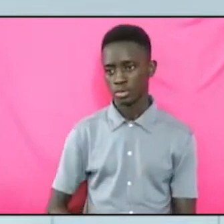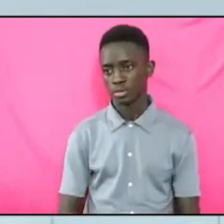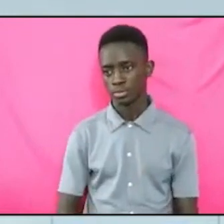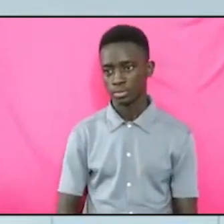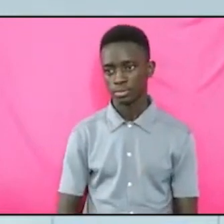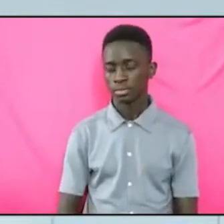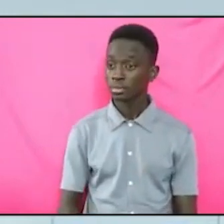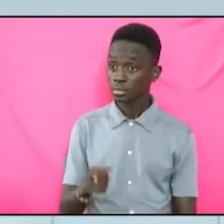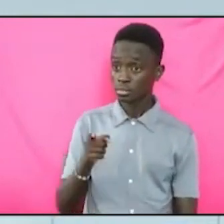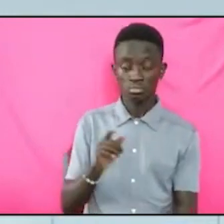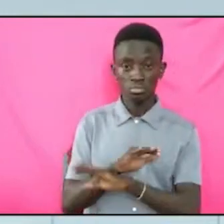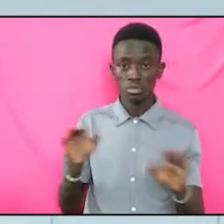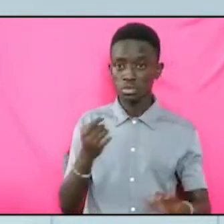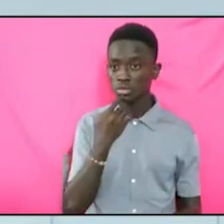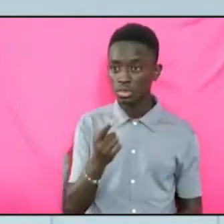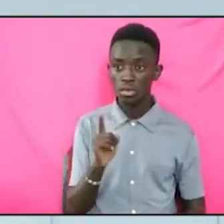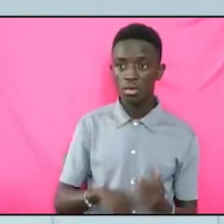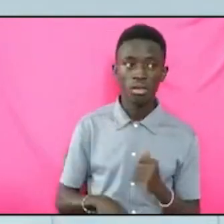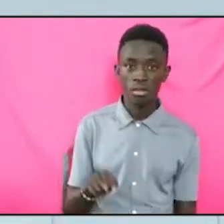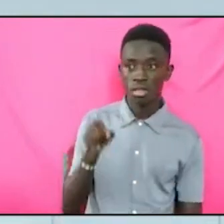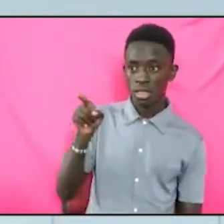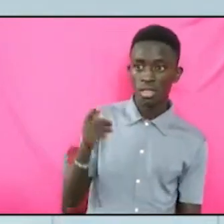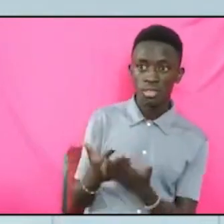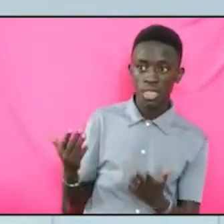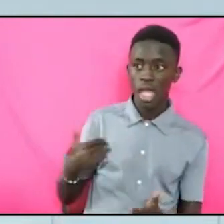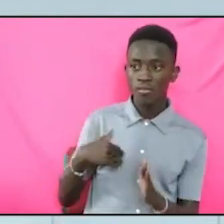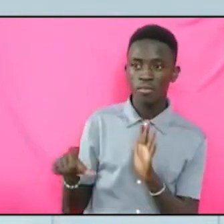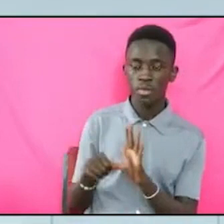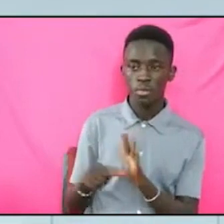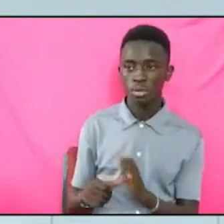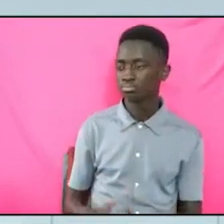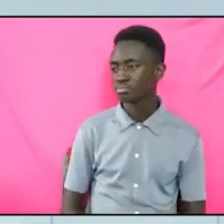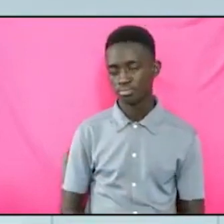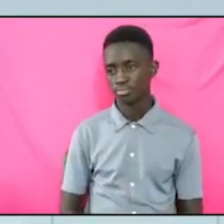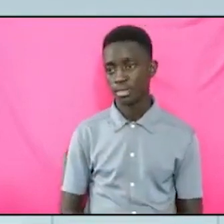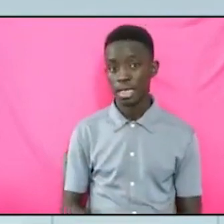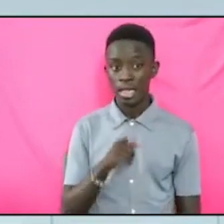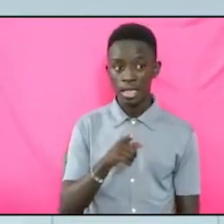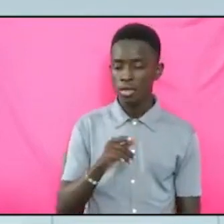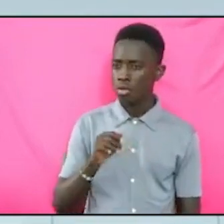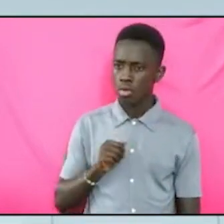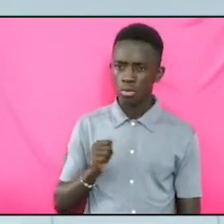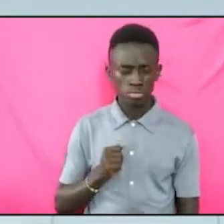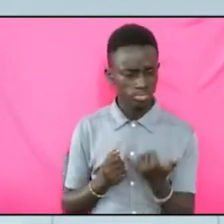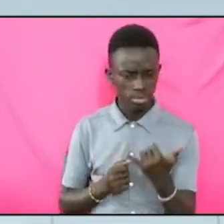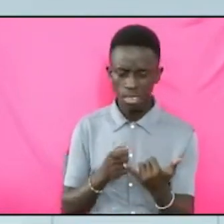She would not say, ile kitu, iko na shida. She had freely forgiven.